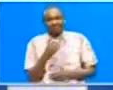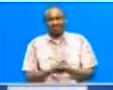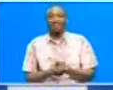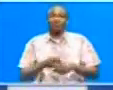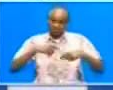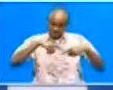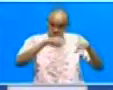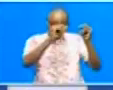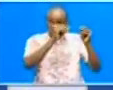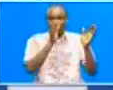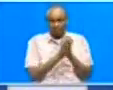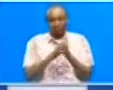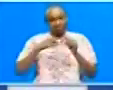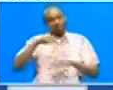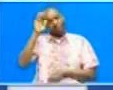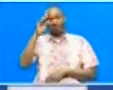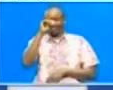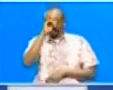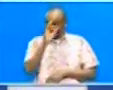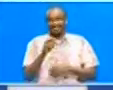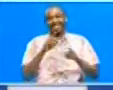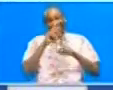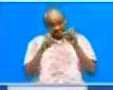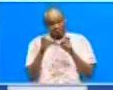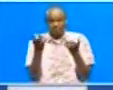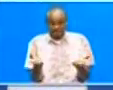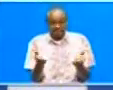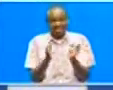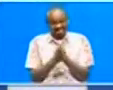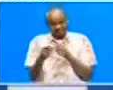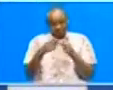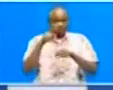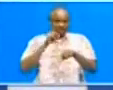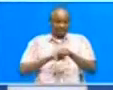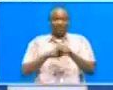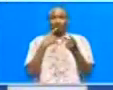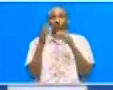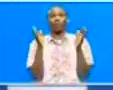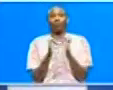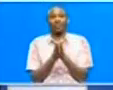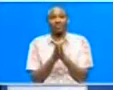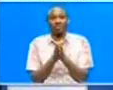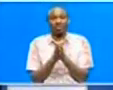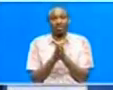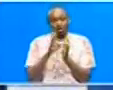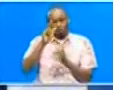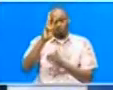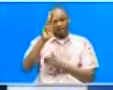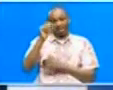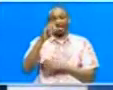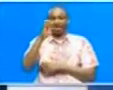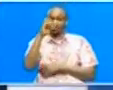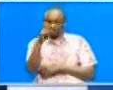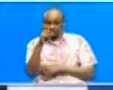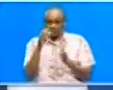we'll let them go, and then we will have a more serious interview that's coming up in just a bit. We'll be speaking with Winnie Byanyima, the executive